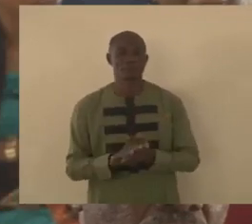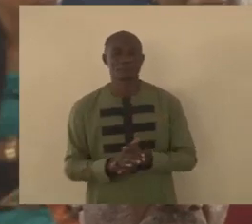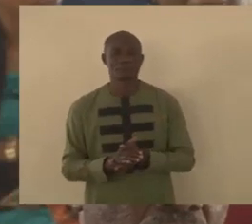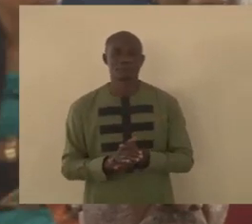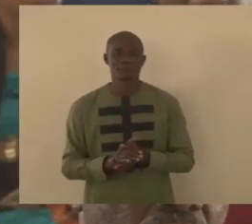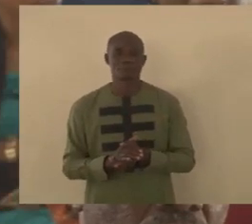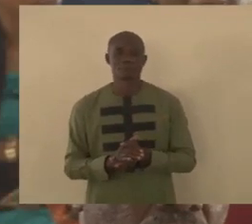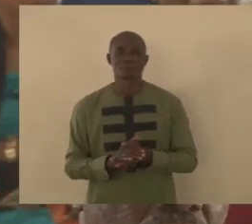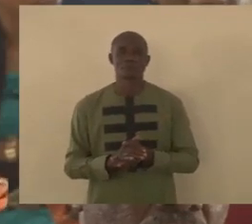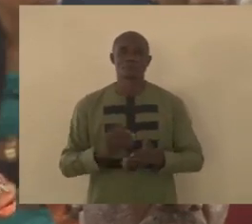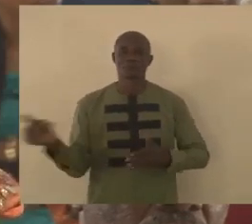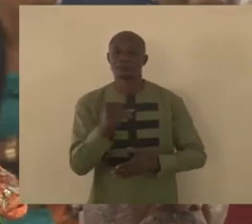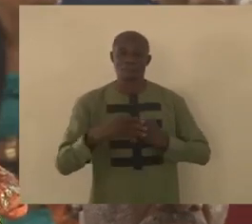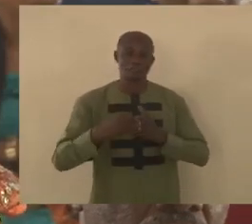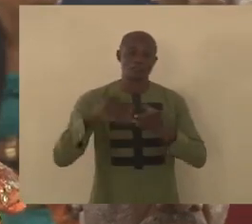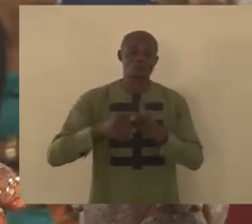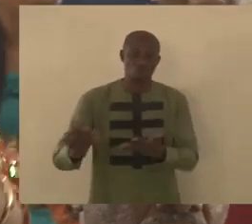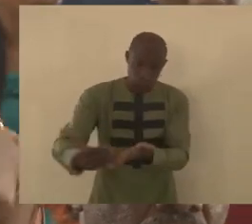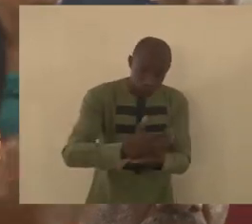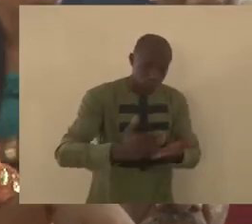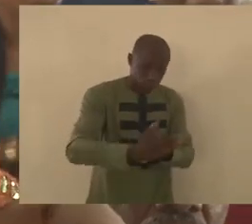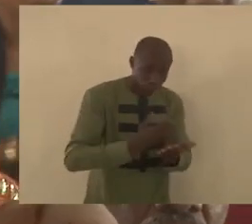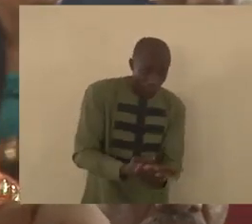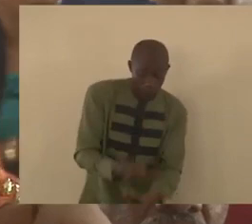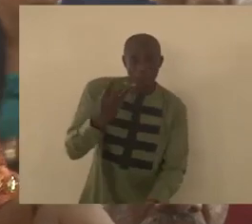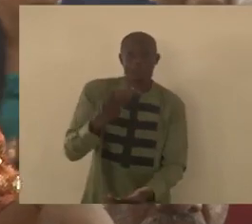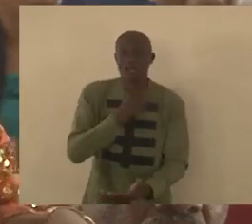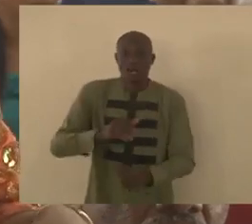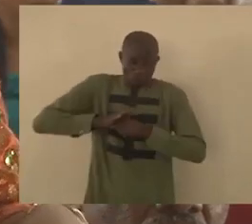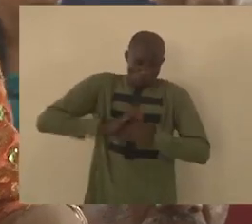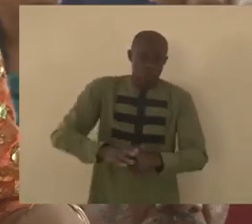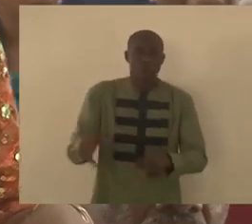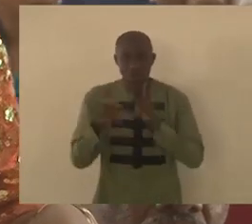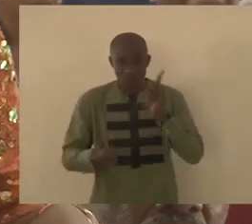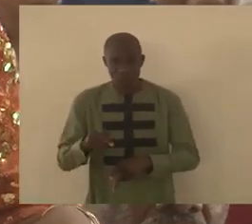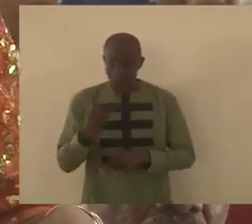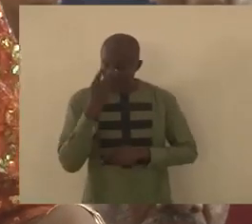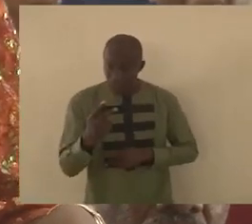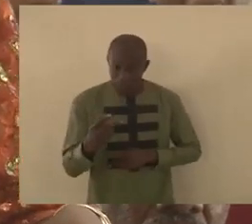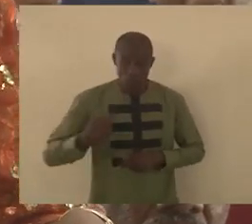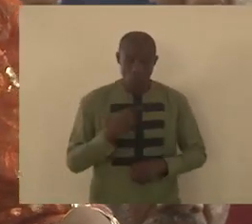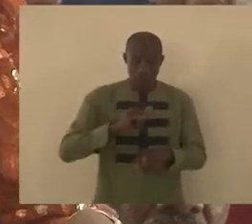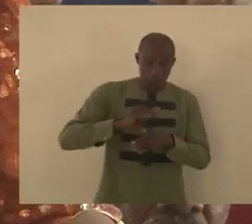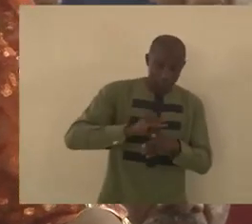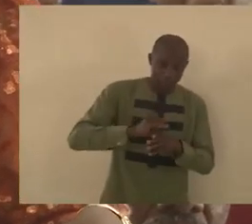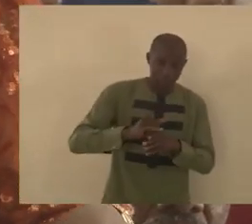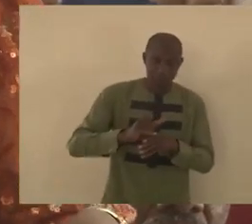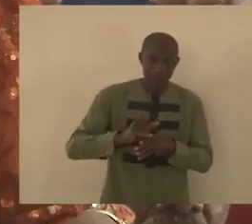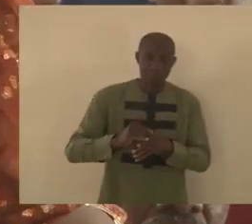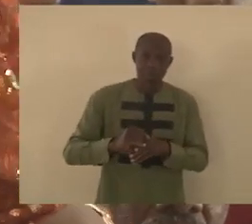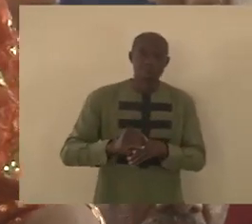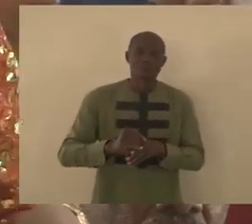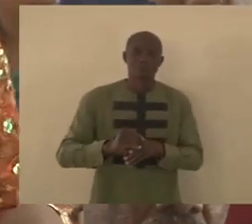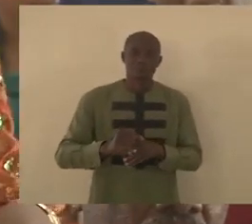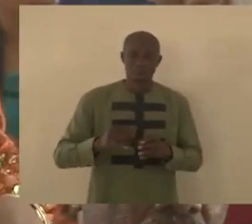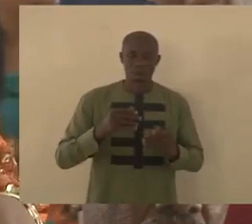to amass wealth and oppress the people. So you see, in practice,